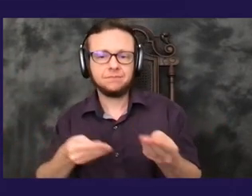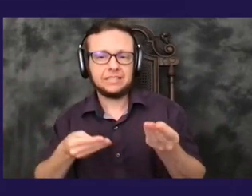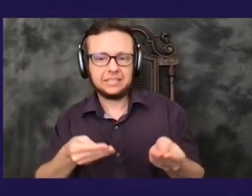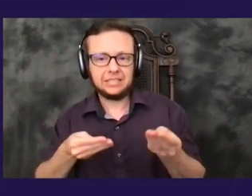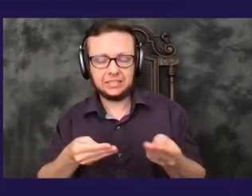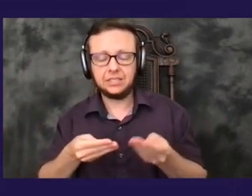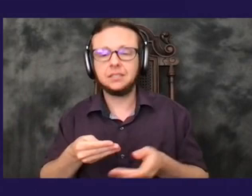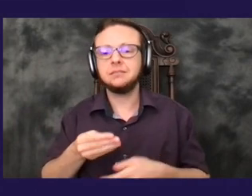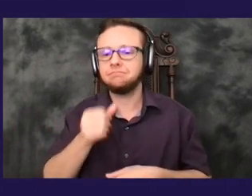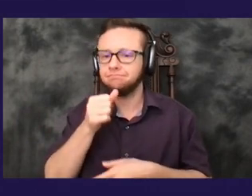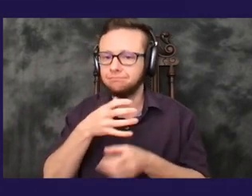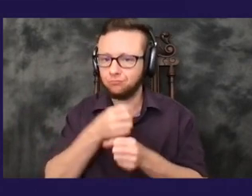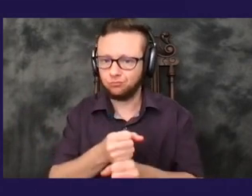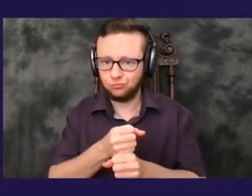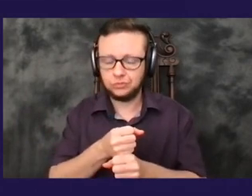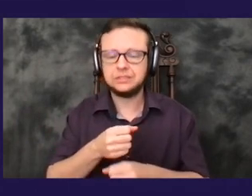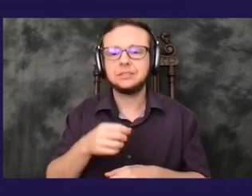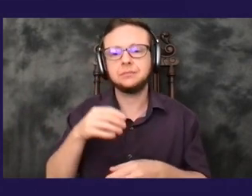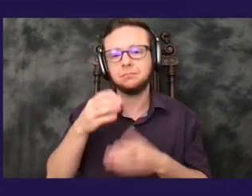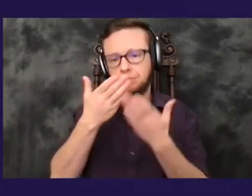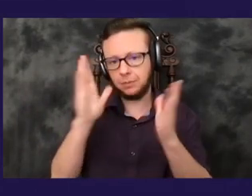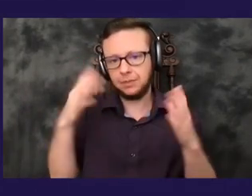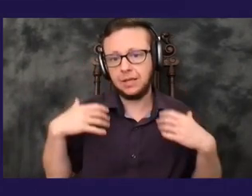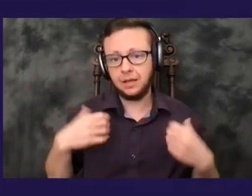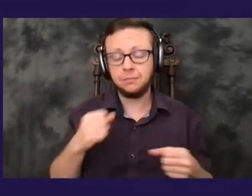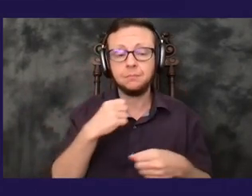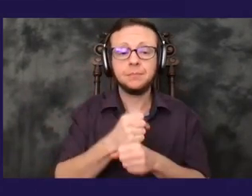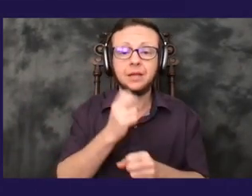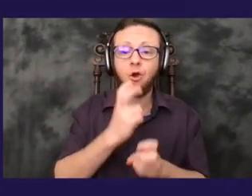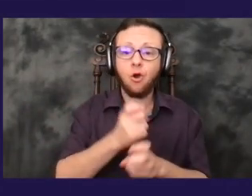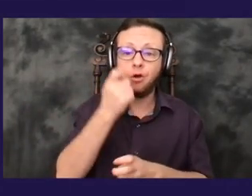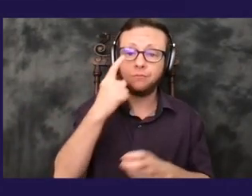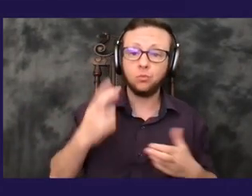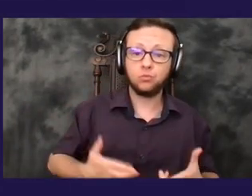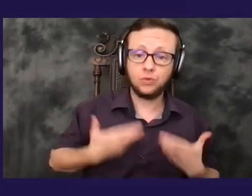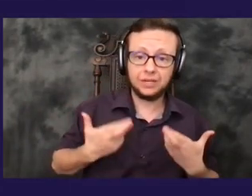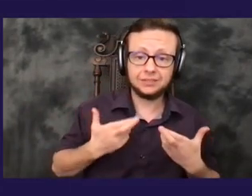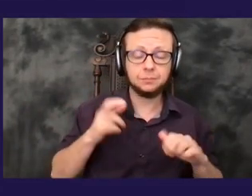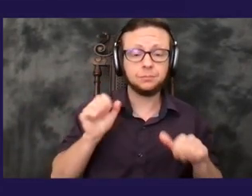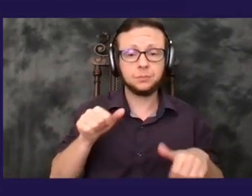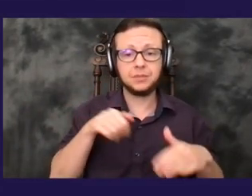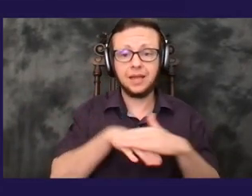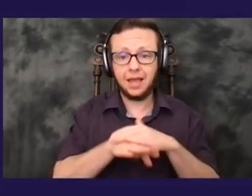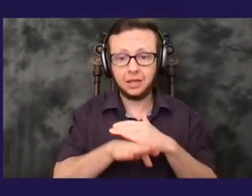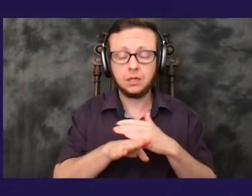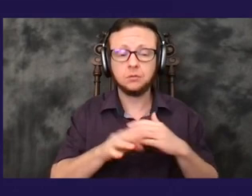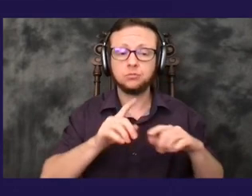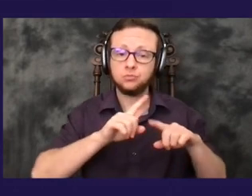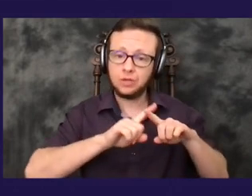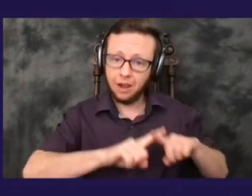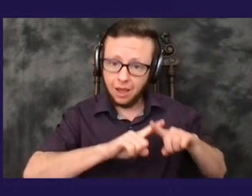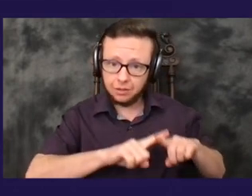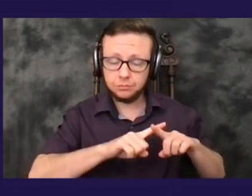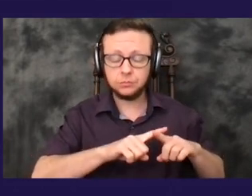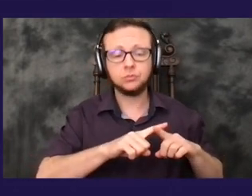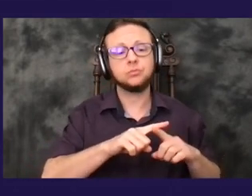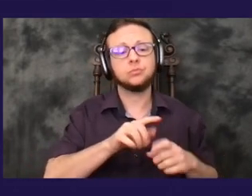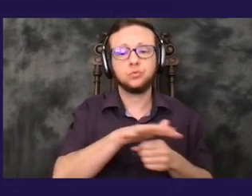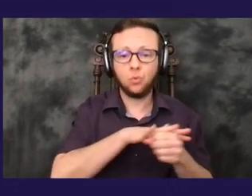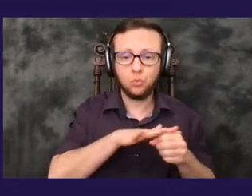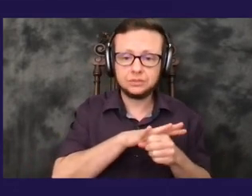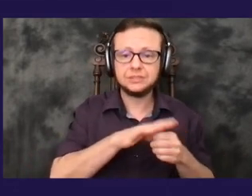makes it harder for people, our residents, to access reliable sources, information, and guidance when they need it the